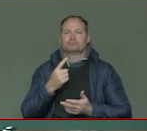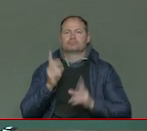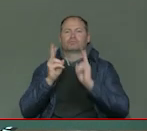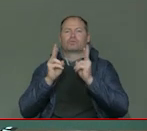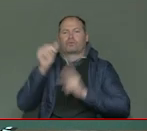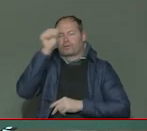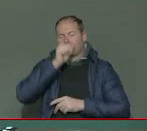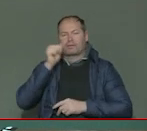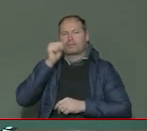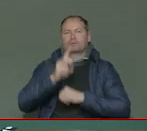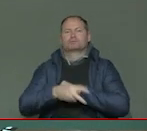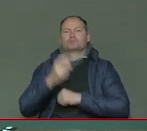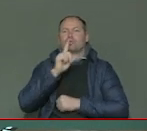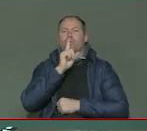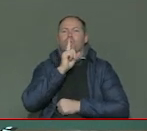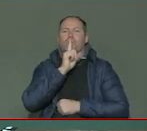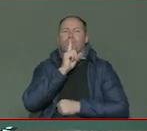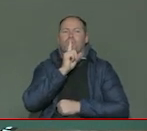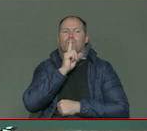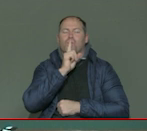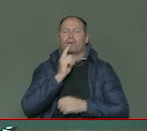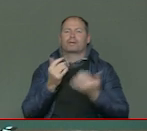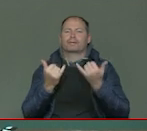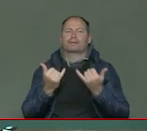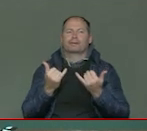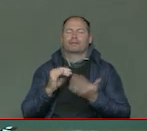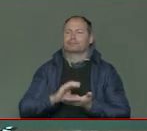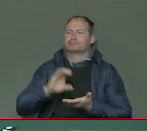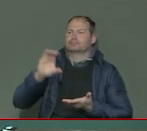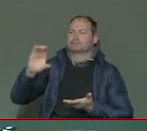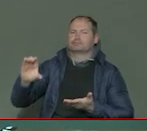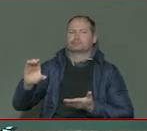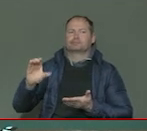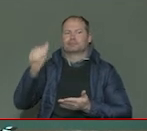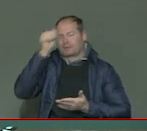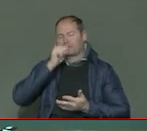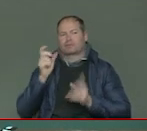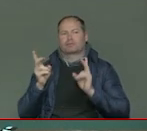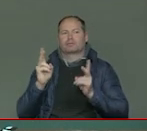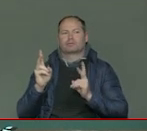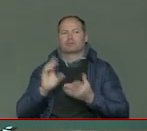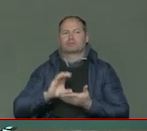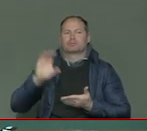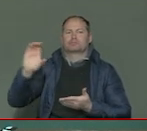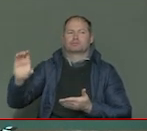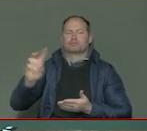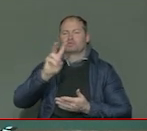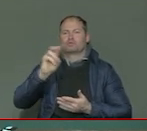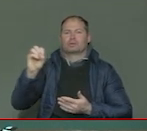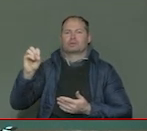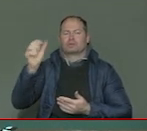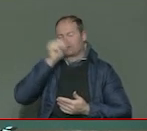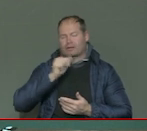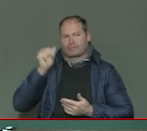was stolen. It's just there was an outstanding deposit of 12 April and an outstanding deposit on 28